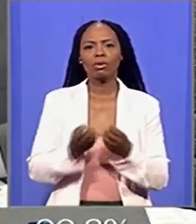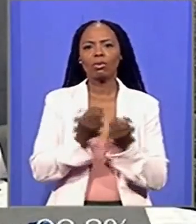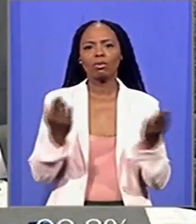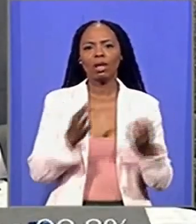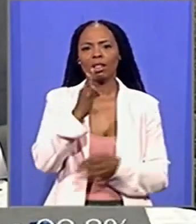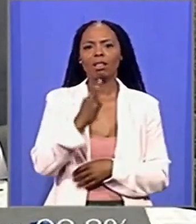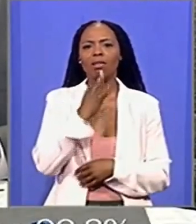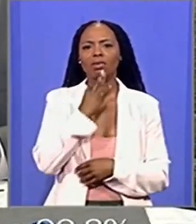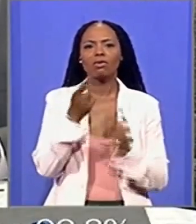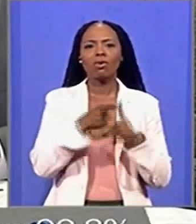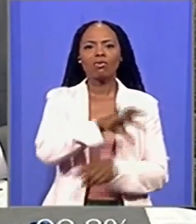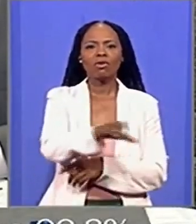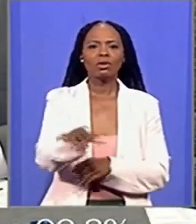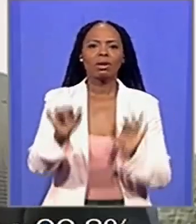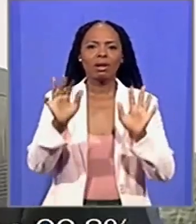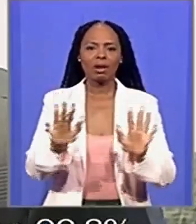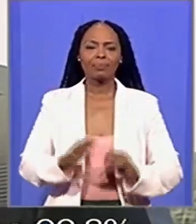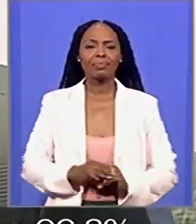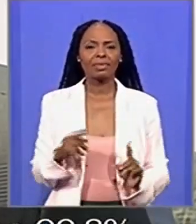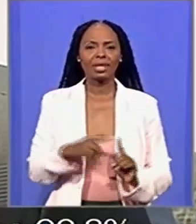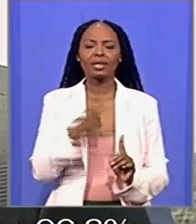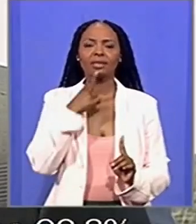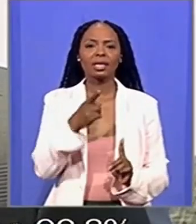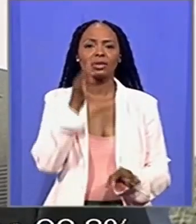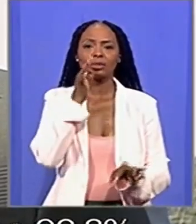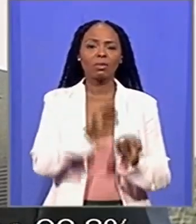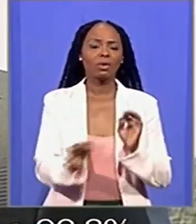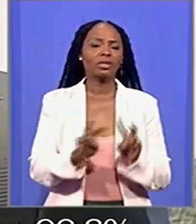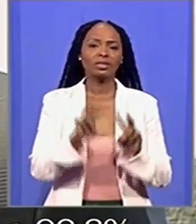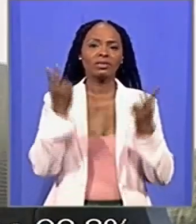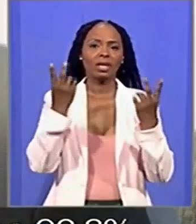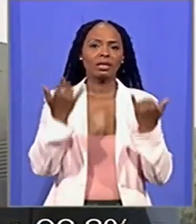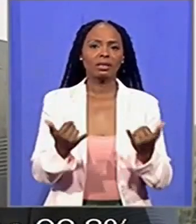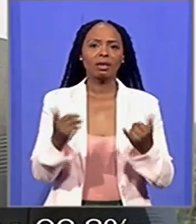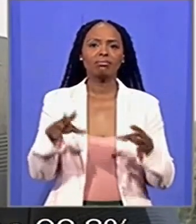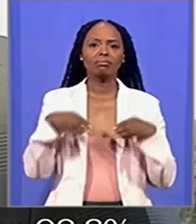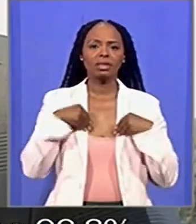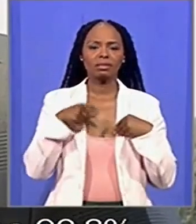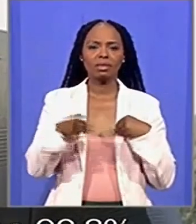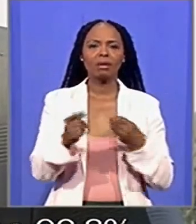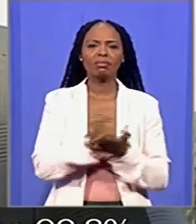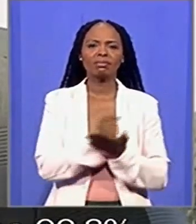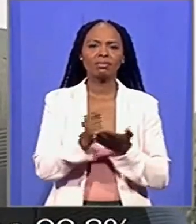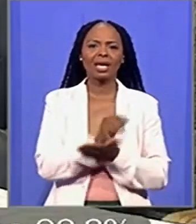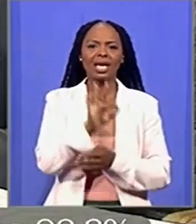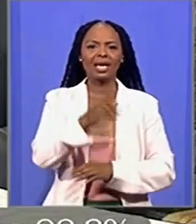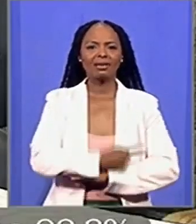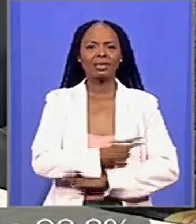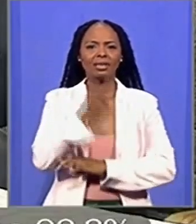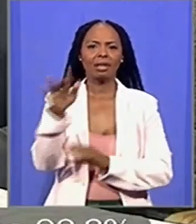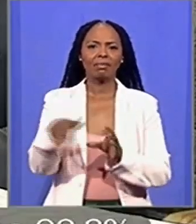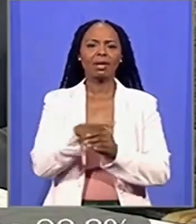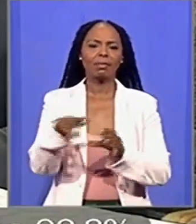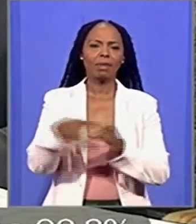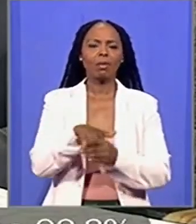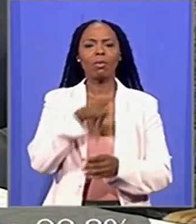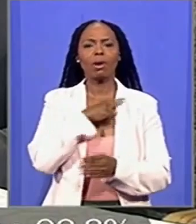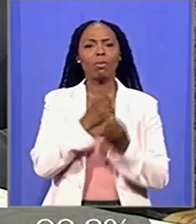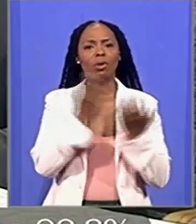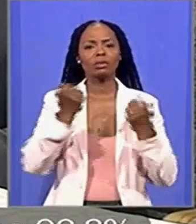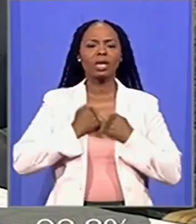tswa kwa diprofenseng. Go ya ka Chilwane ga go bonolo go rulaganyetsa go amogelwa ga barutwana ngwaga le ngwaga jaaka batsadi ba le